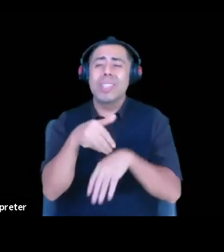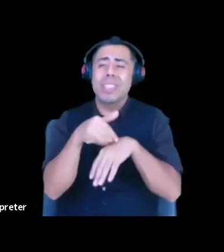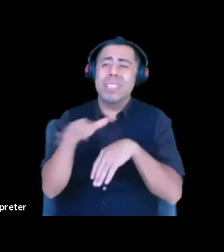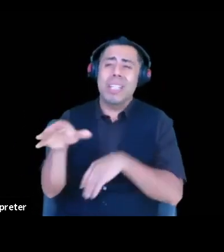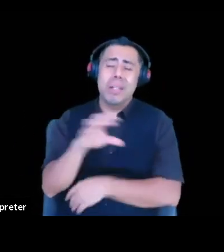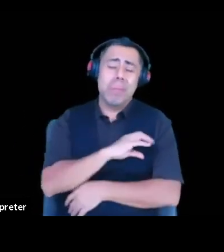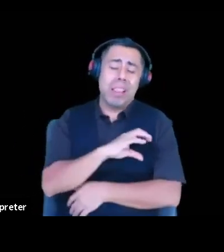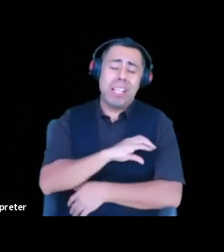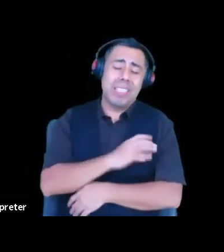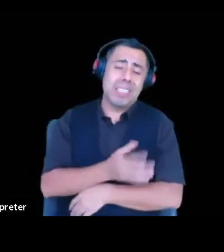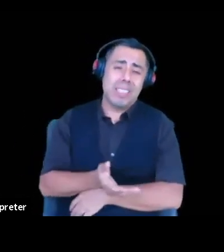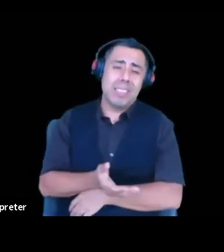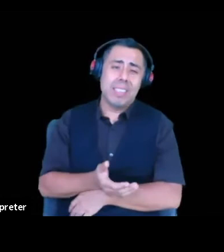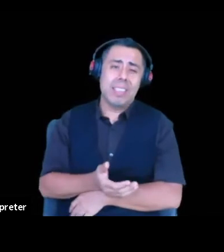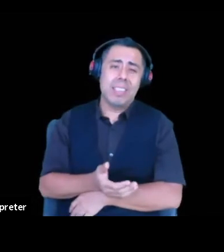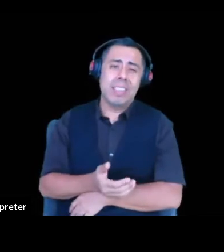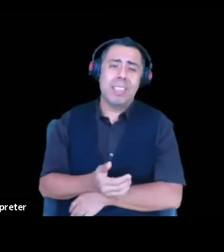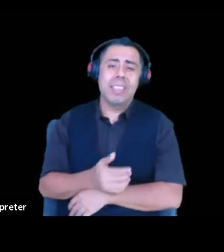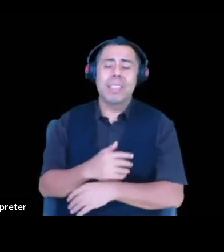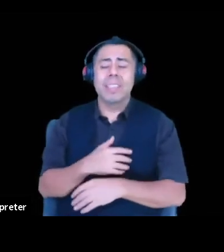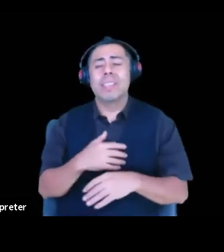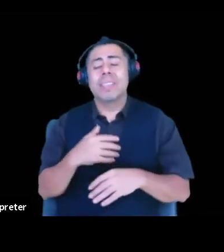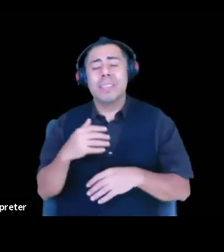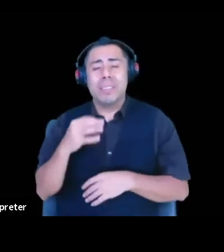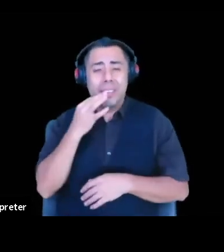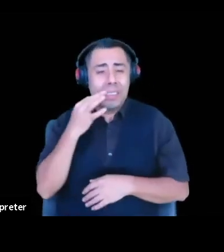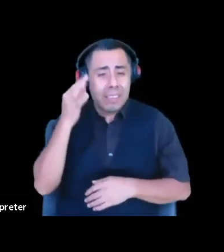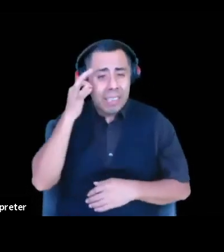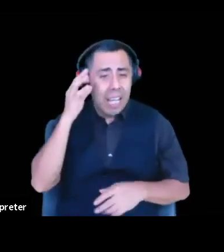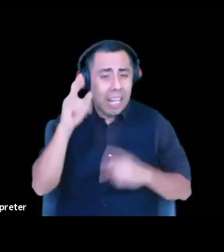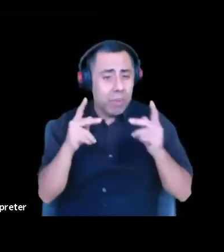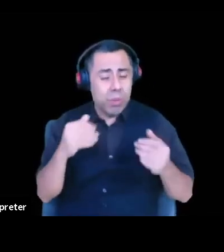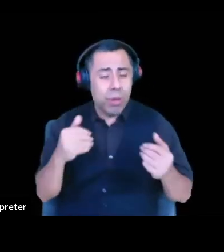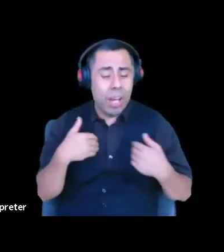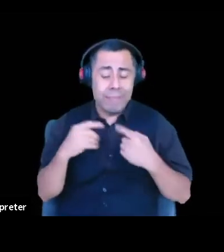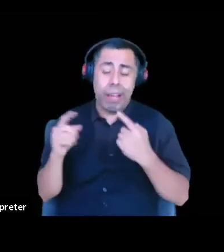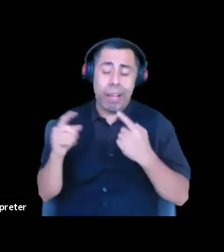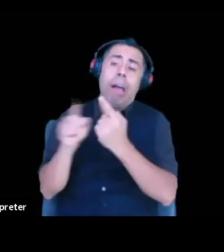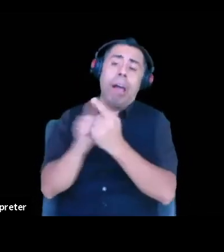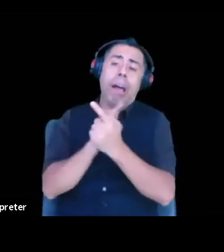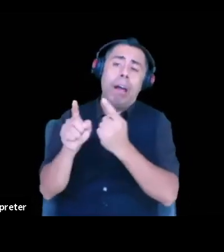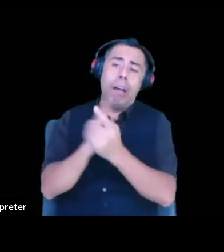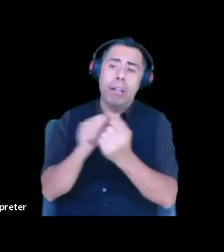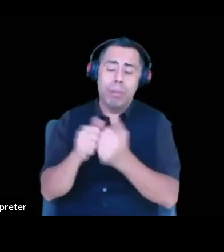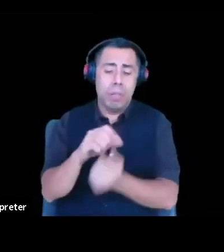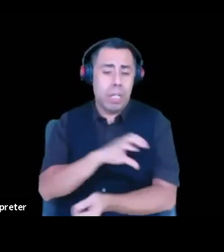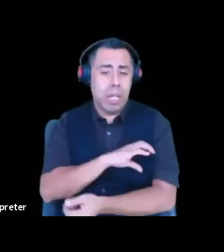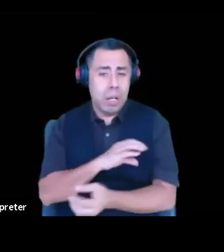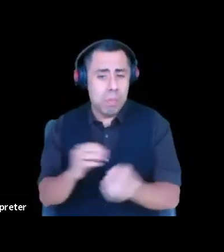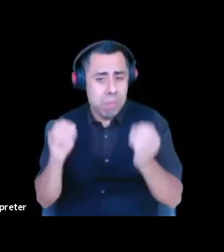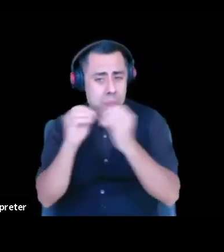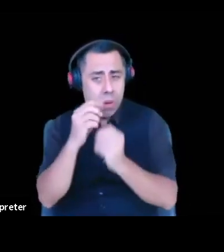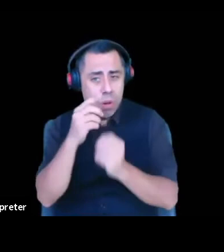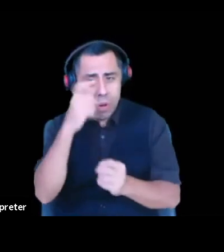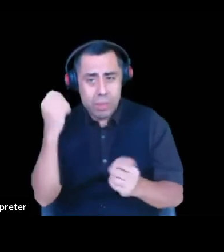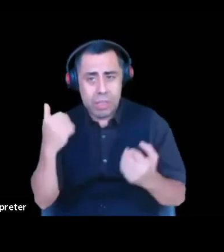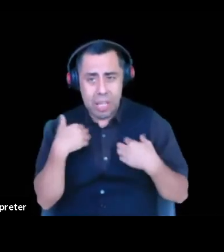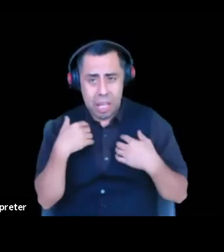they send the police. Native people have lots of interactions with the police because we have a higher rate of homelessness here,